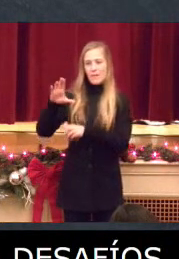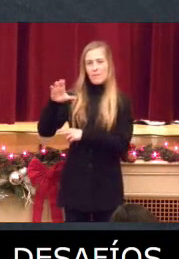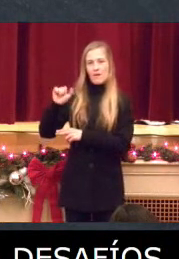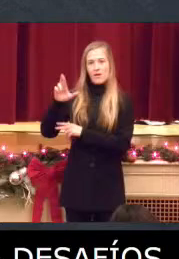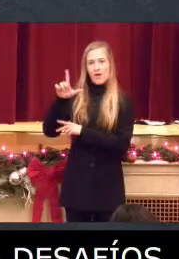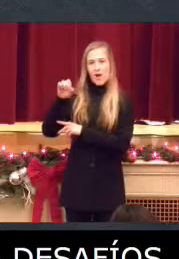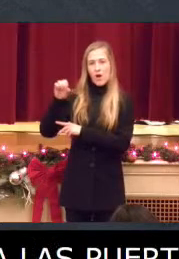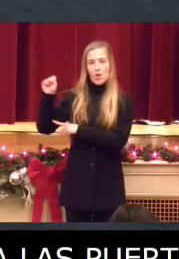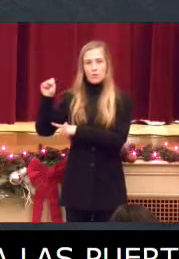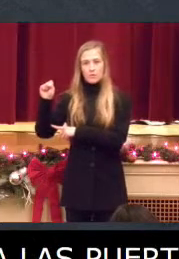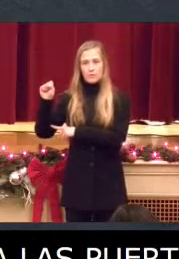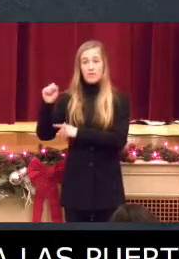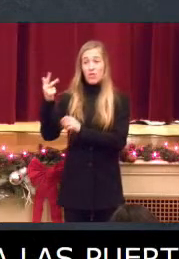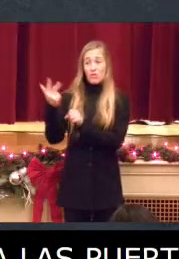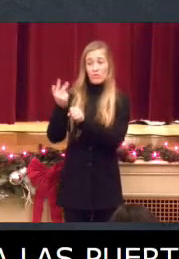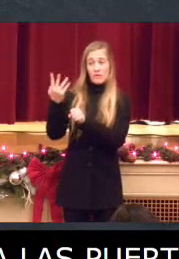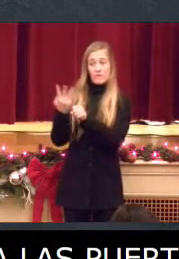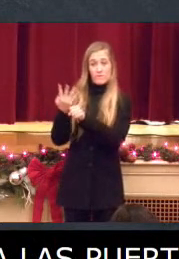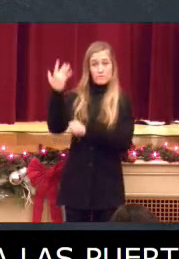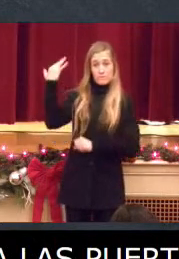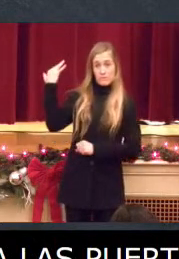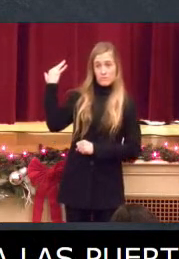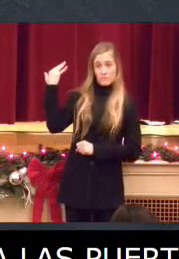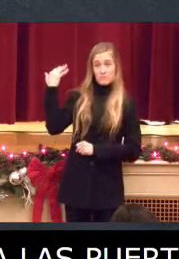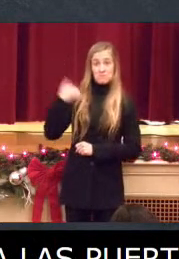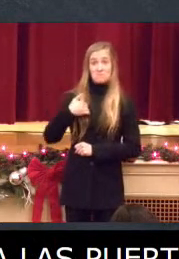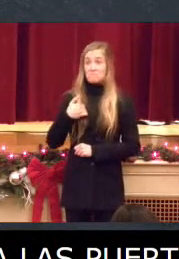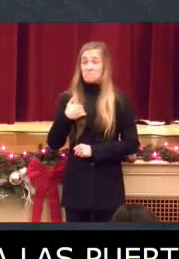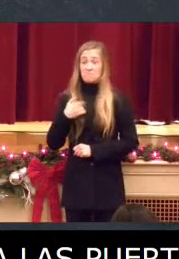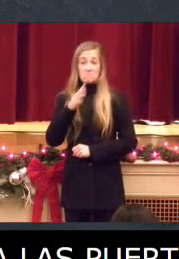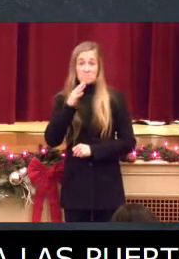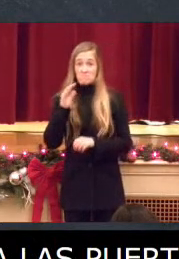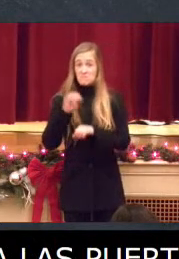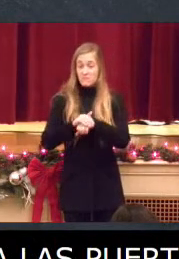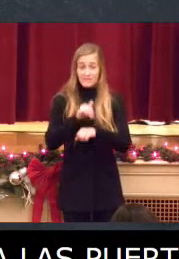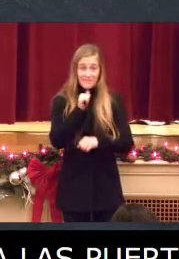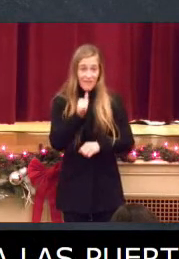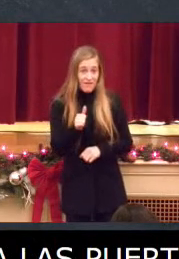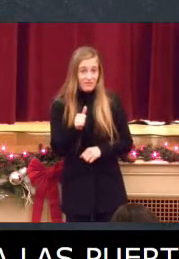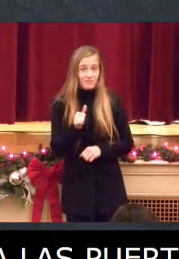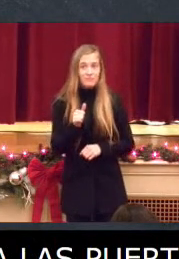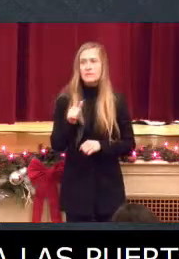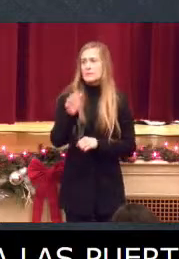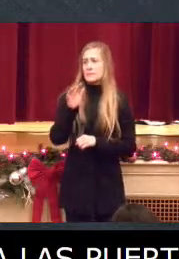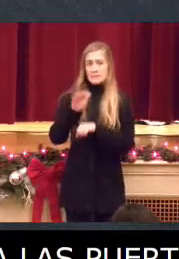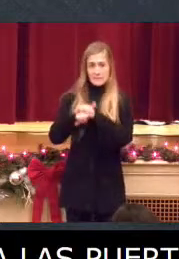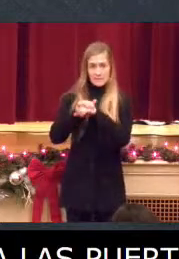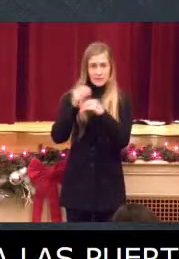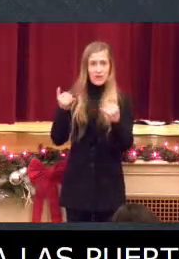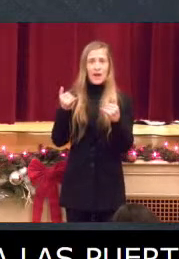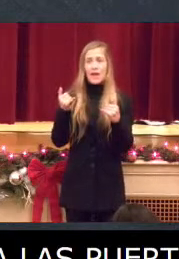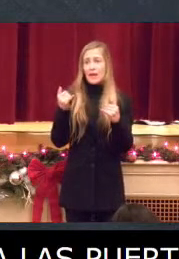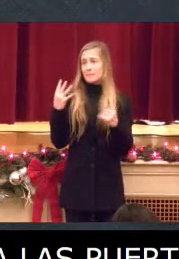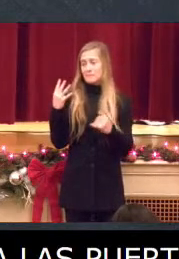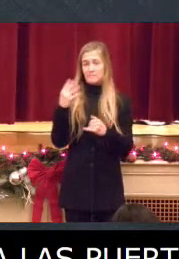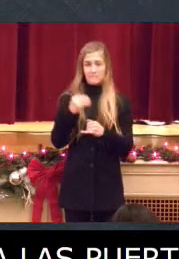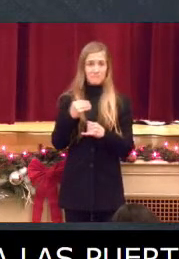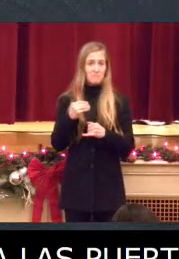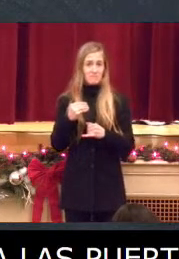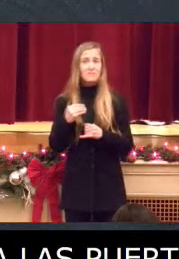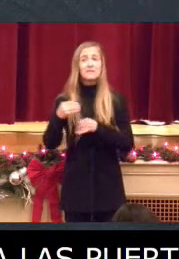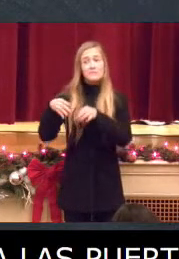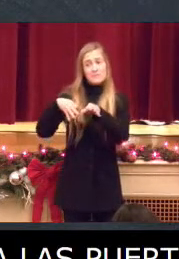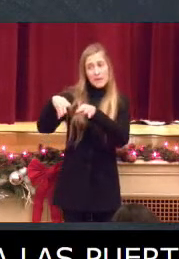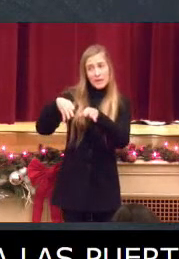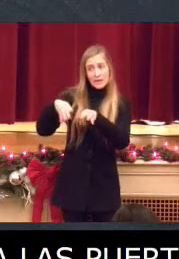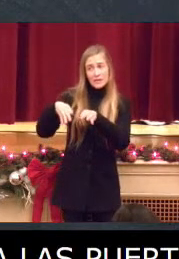Apparently 3 or 4 years ago, he barely spoke any English. Well, he spoke as plain English as he could, and he explained